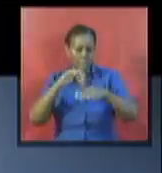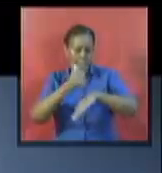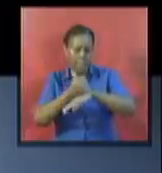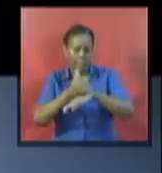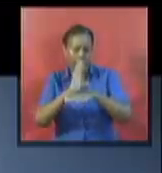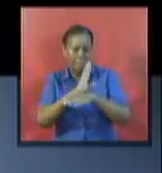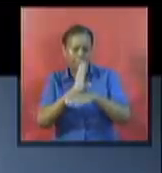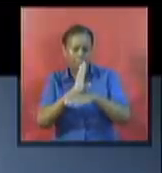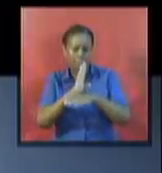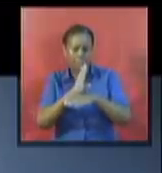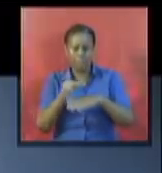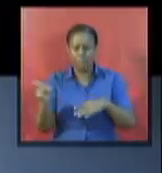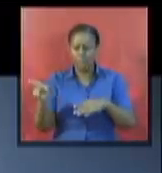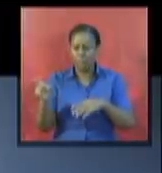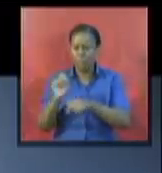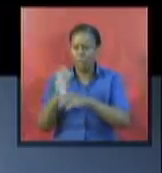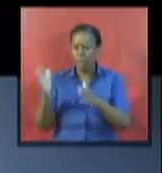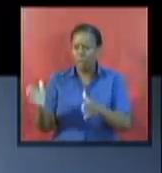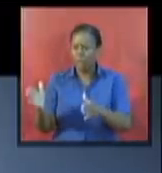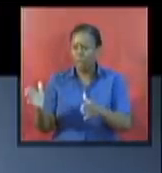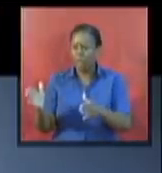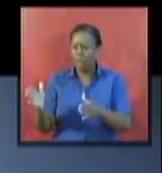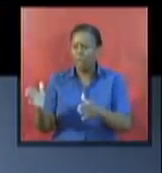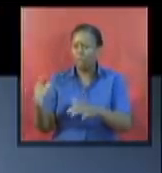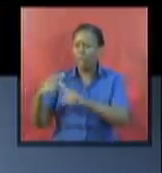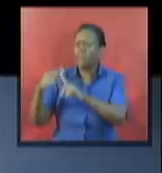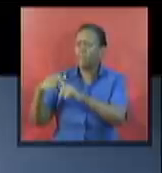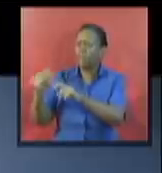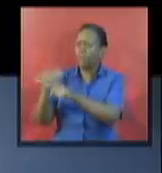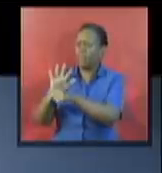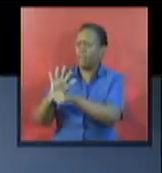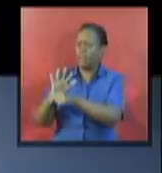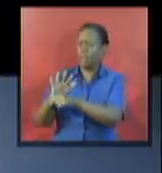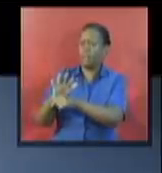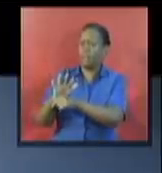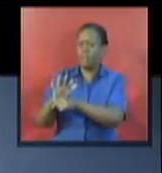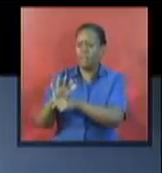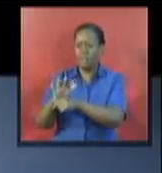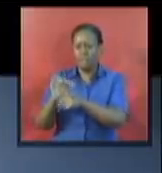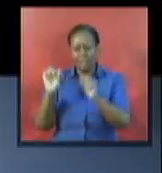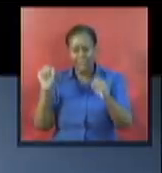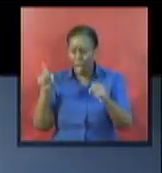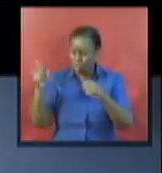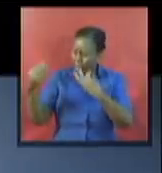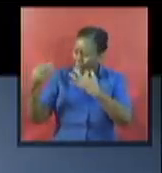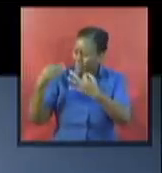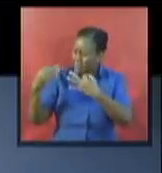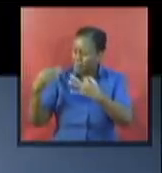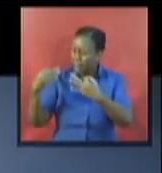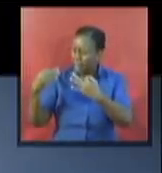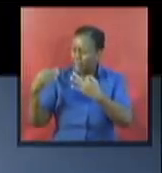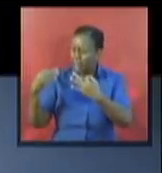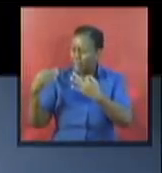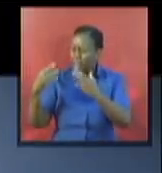employees confirmed as COVID positive. Can someone quickly walk us through the protocol for informing staff of the